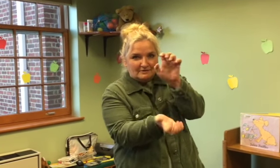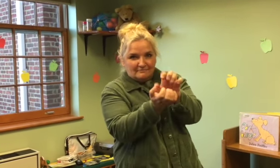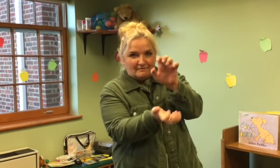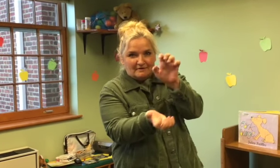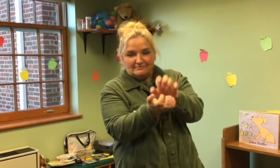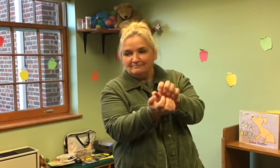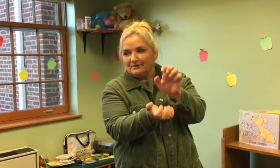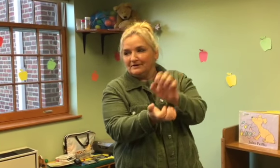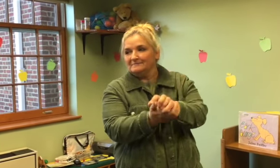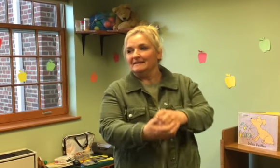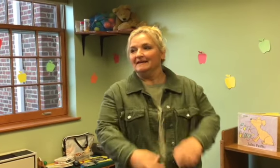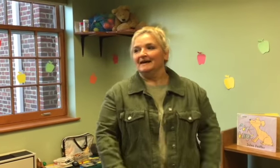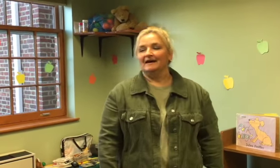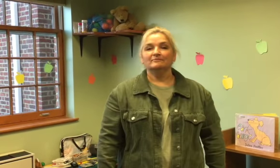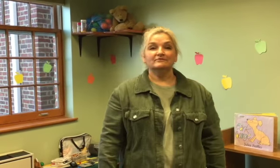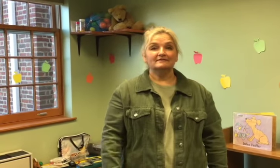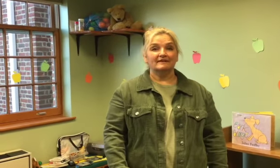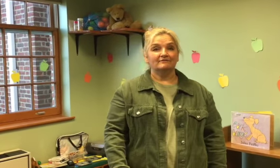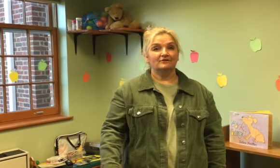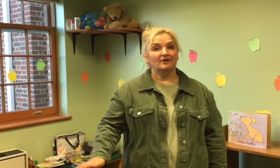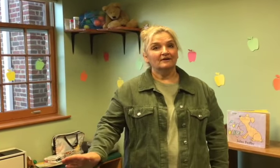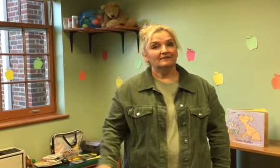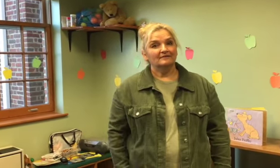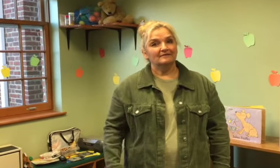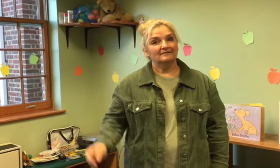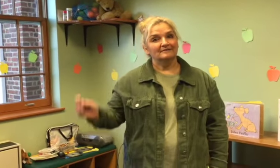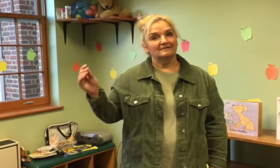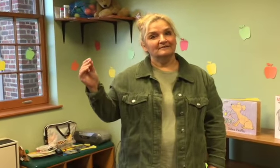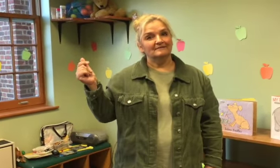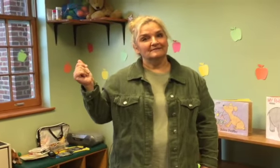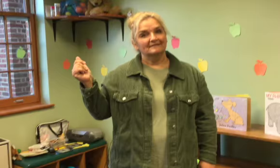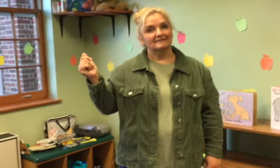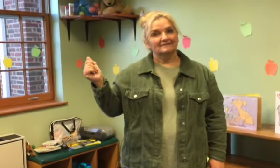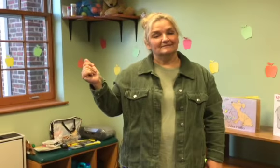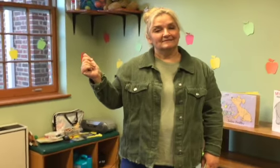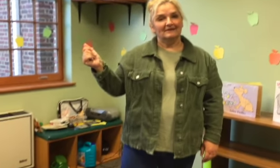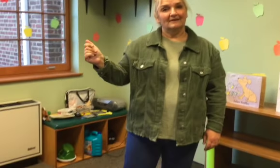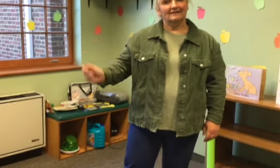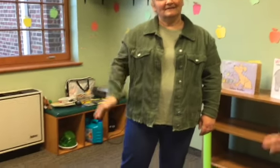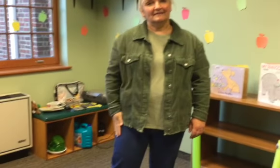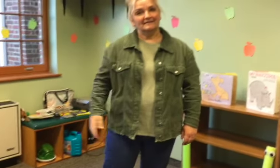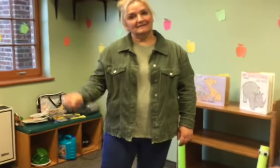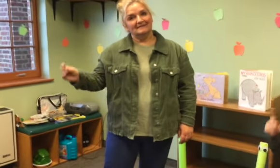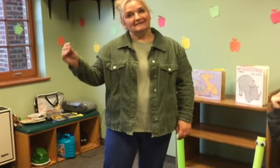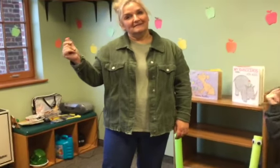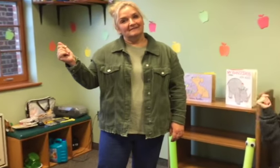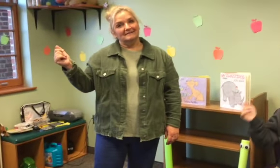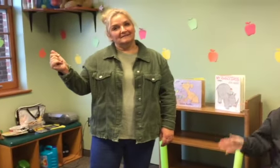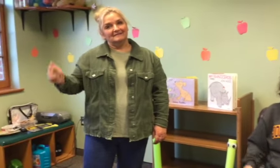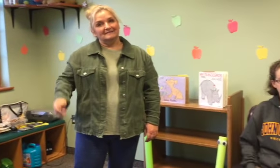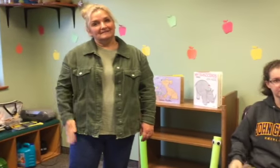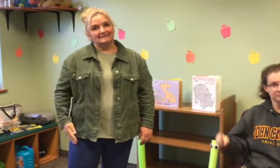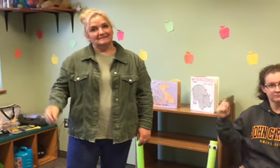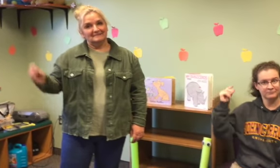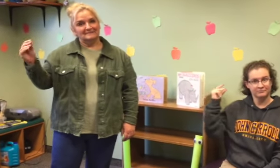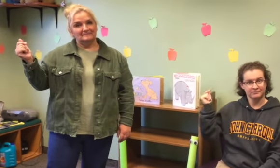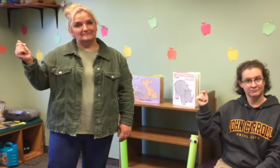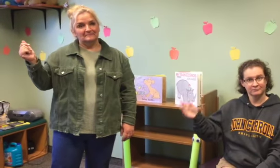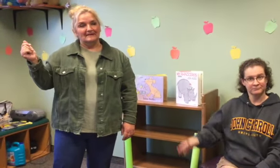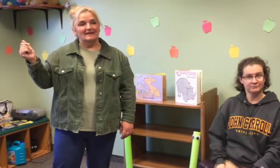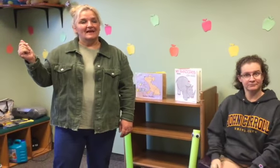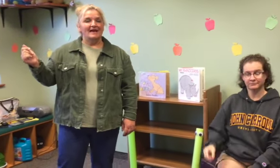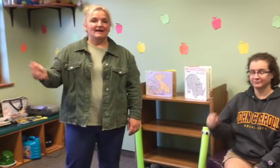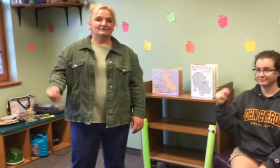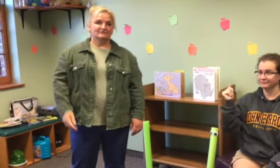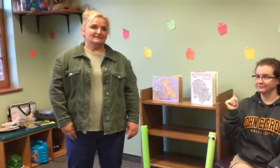I love that bark. Bark. You'll see the sign for dog. Dog. I remember that from. That's